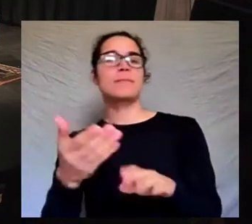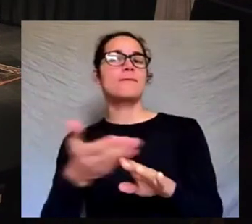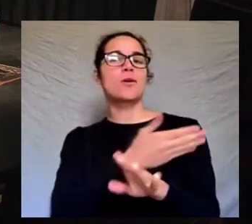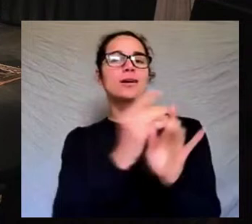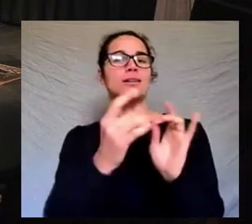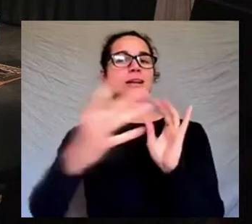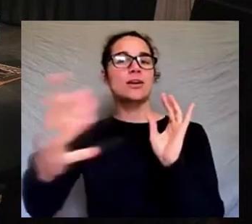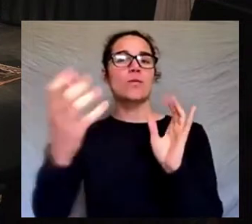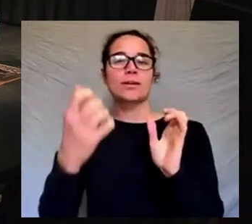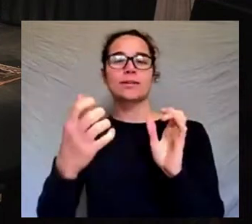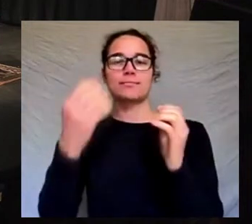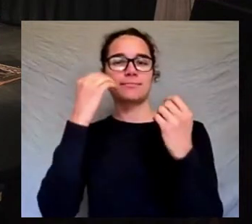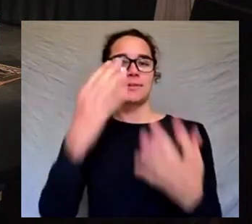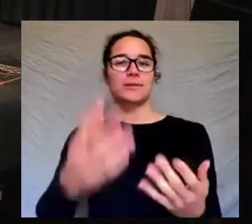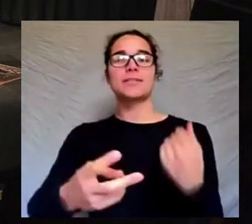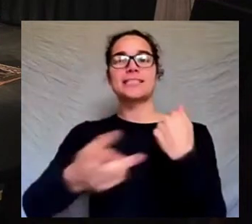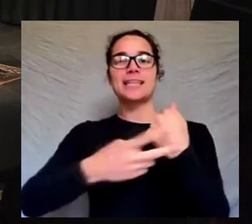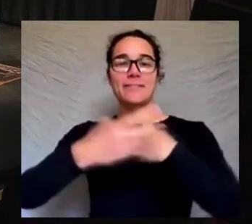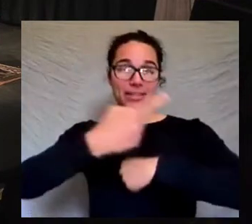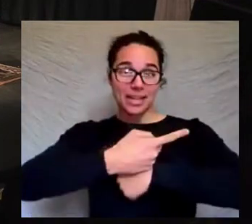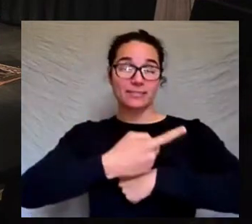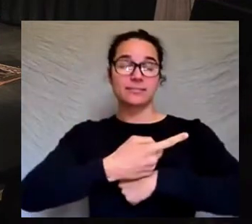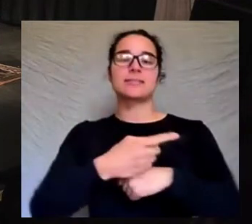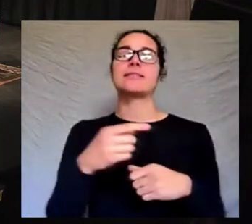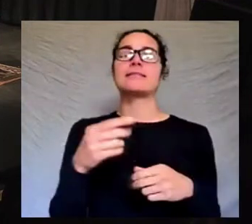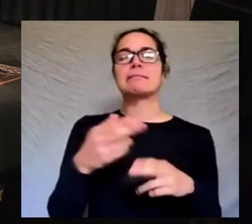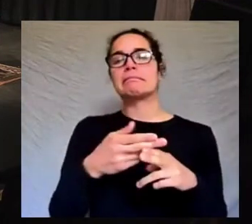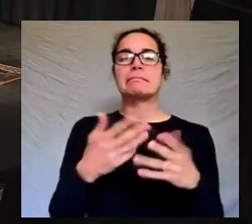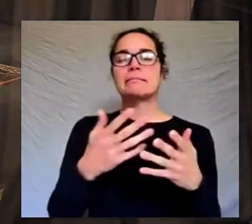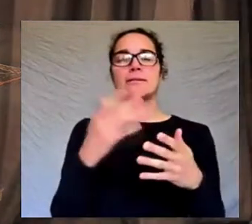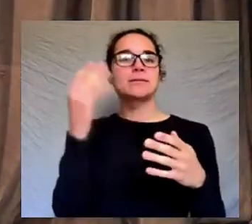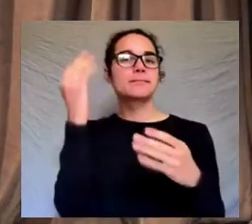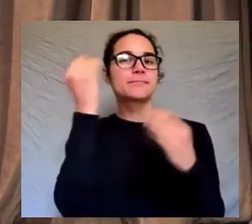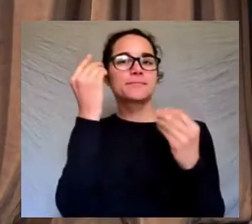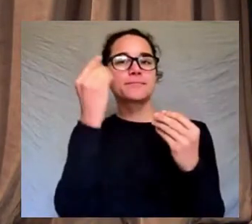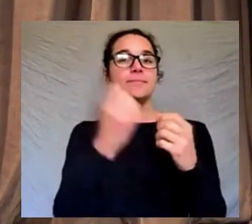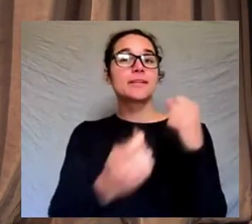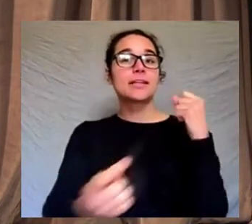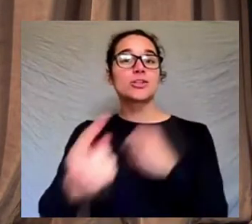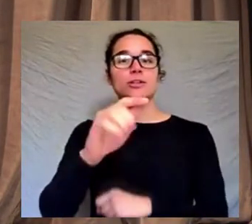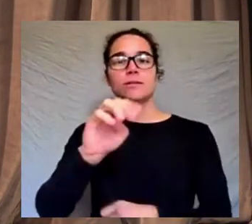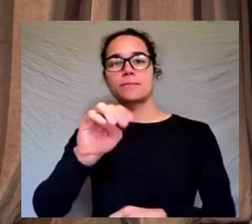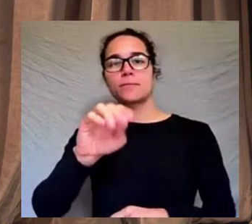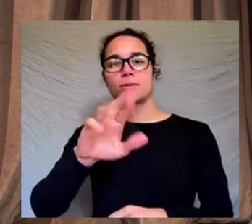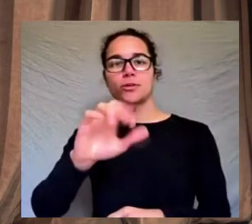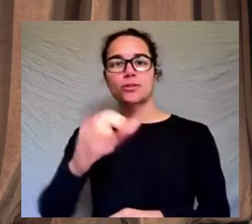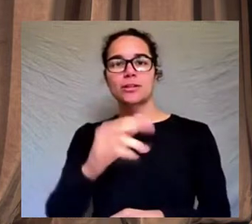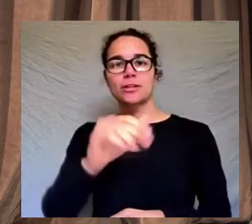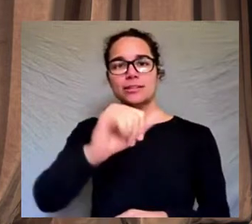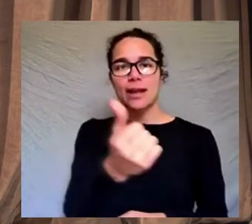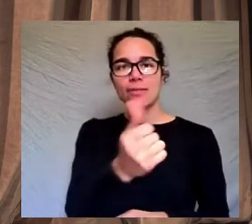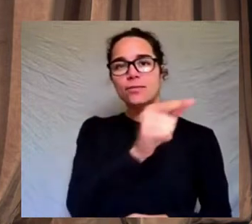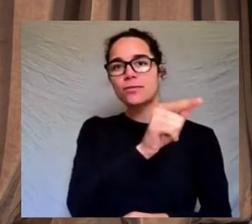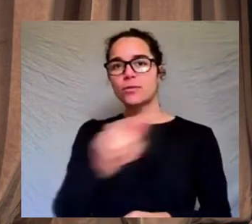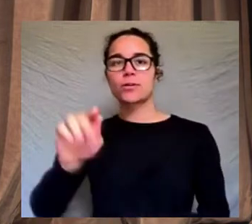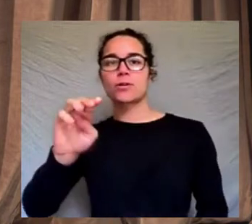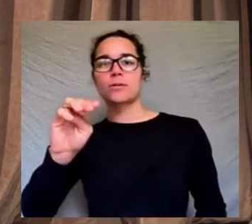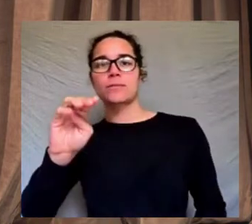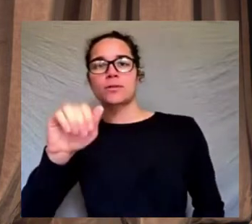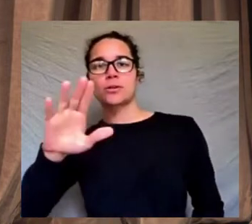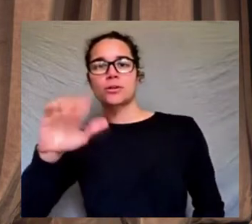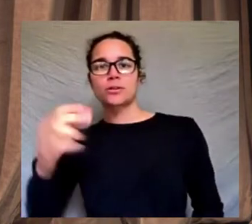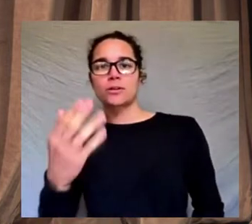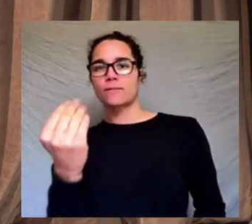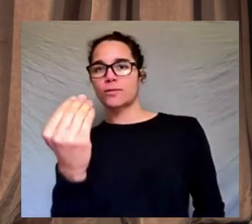the date. Tentatively, we're thinking next year, March 10th to 14th, 2025, as the third